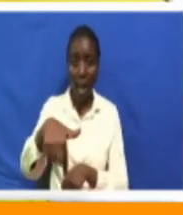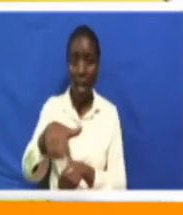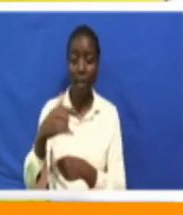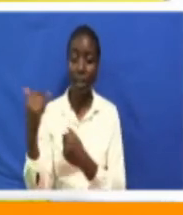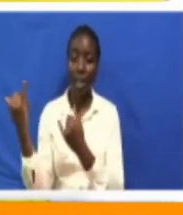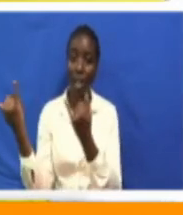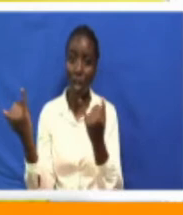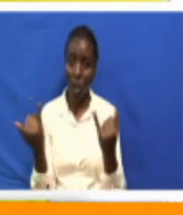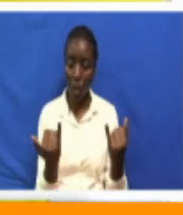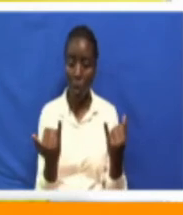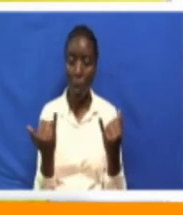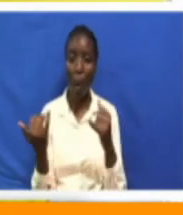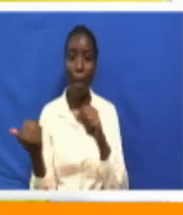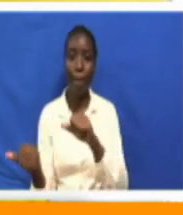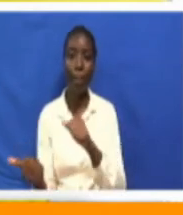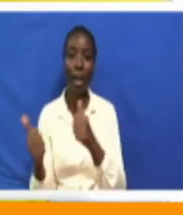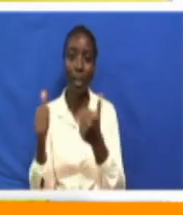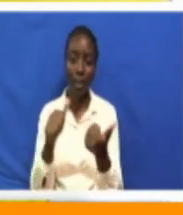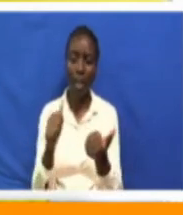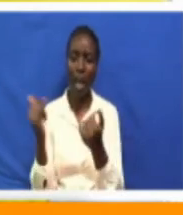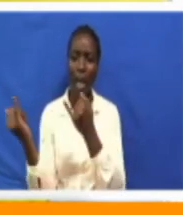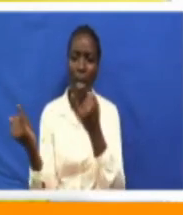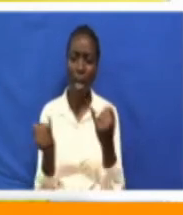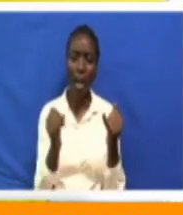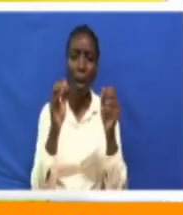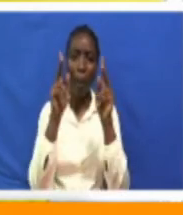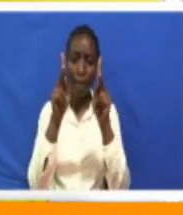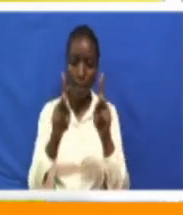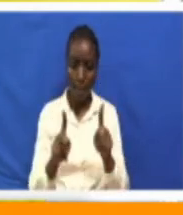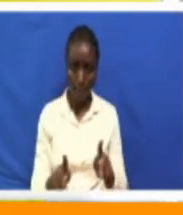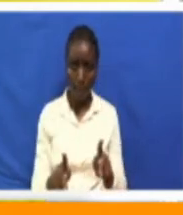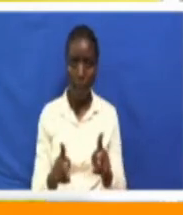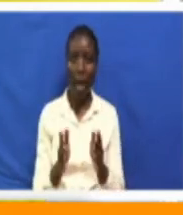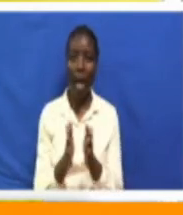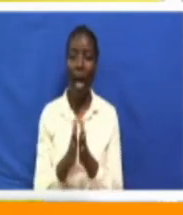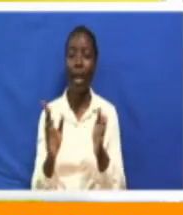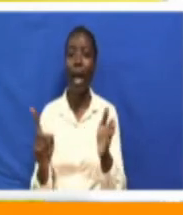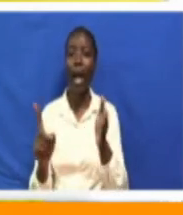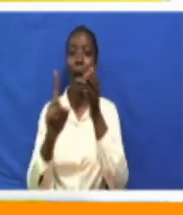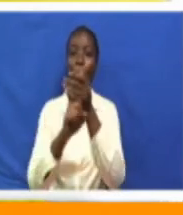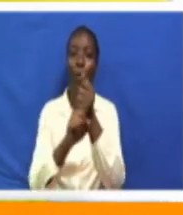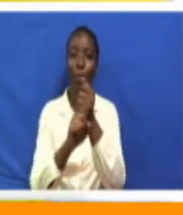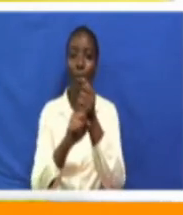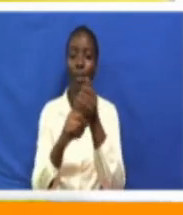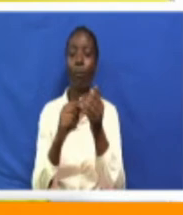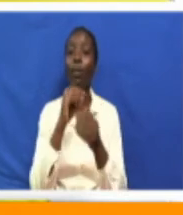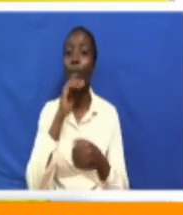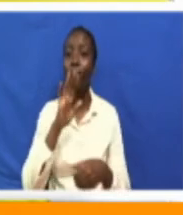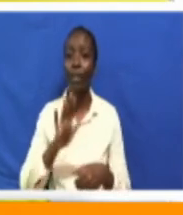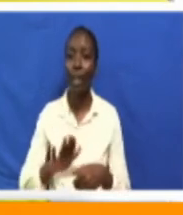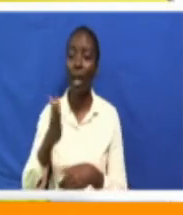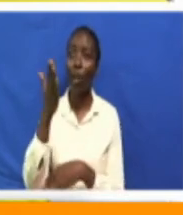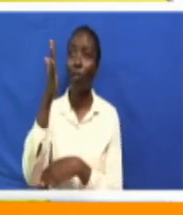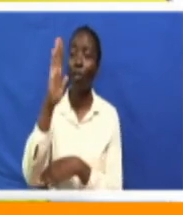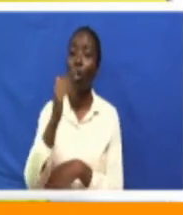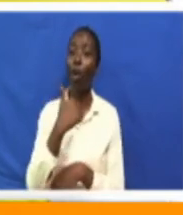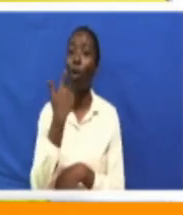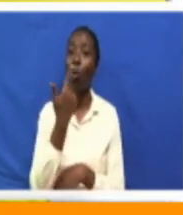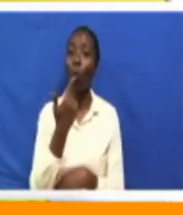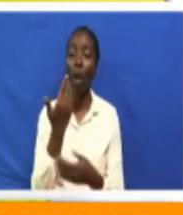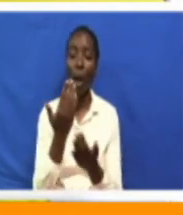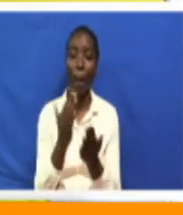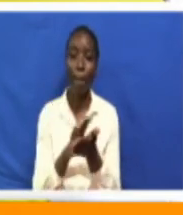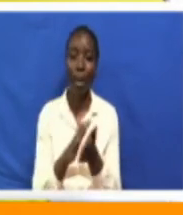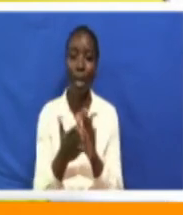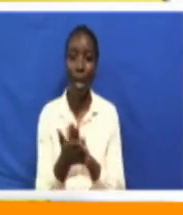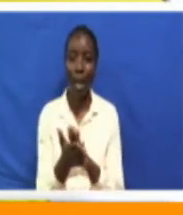newly baptized as a new creature an adopted son of God who has become a